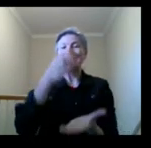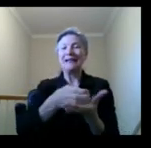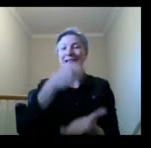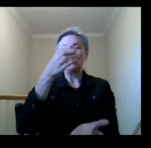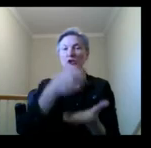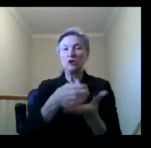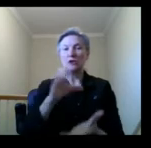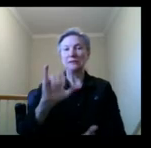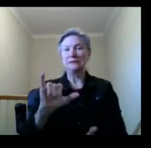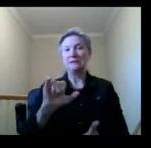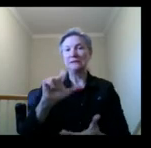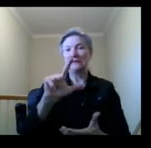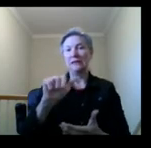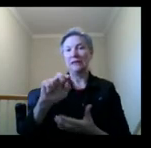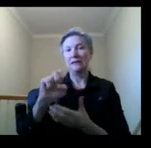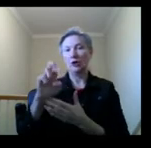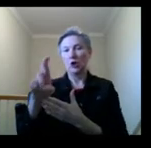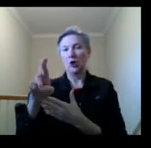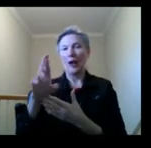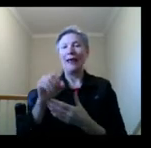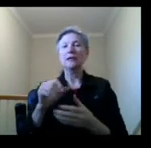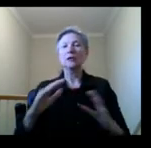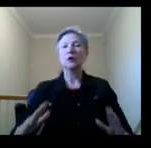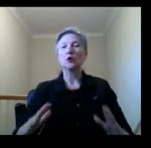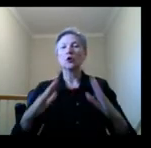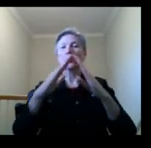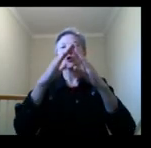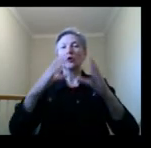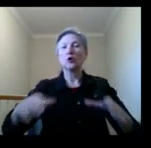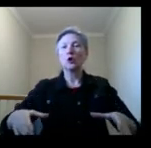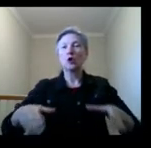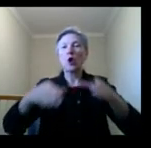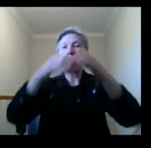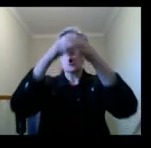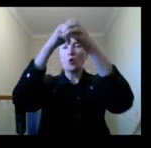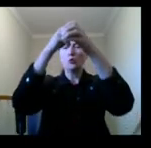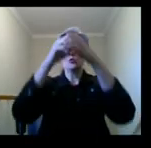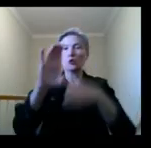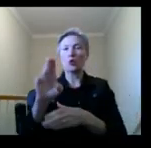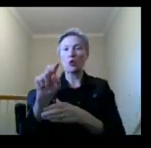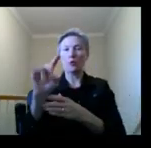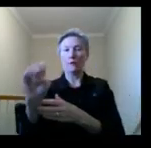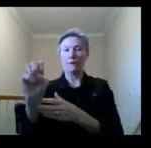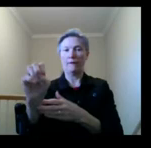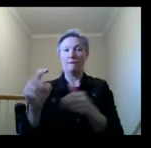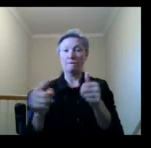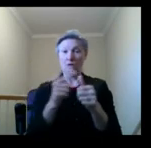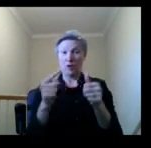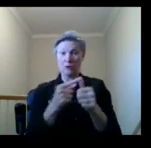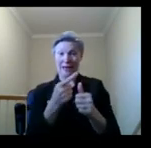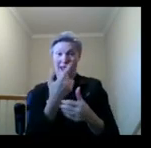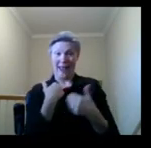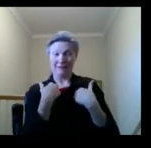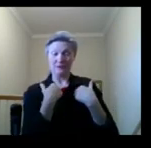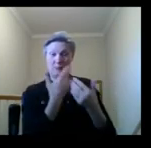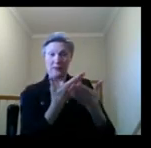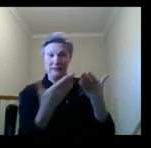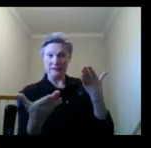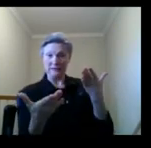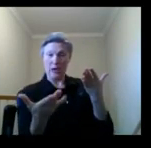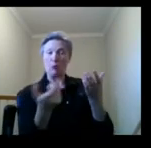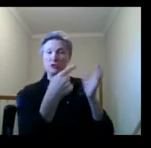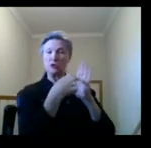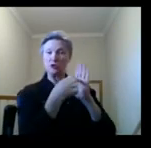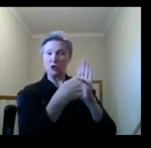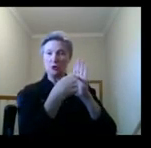see that represent these three-dimensional shapes. So the first one I'm going to show you is the cube. Okay, this is what a